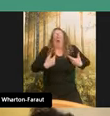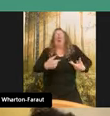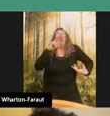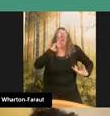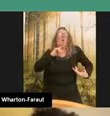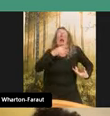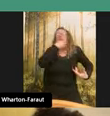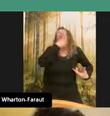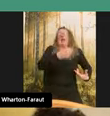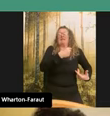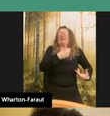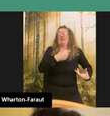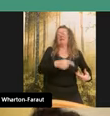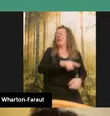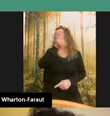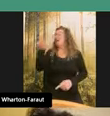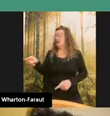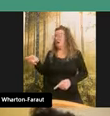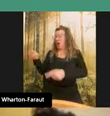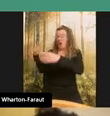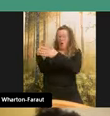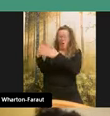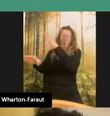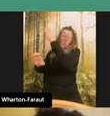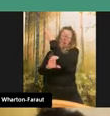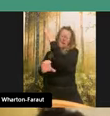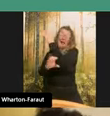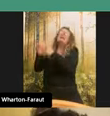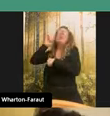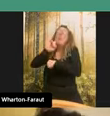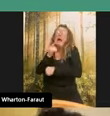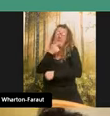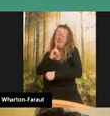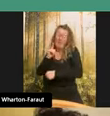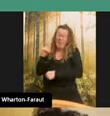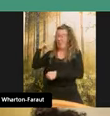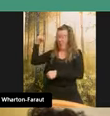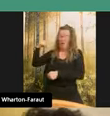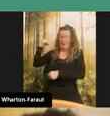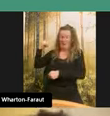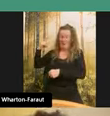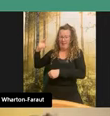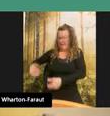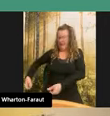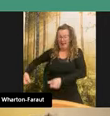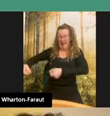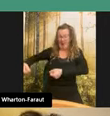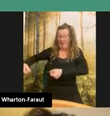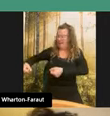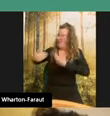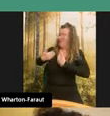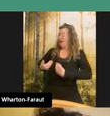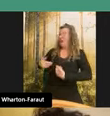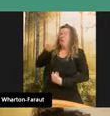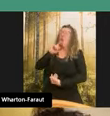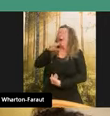have working class white people in London carrying rich white men through the